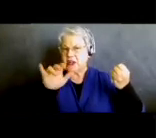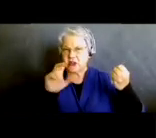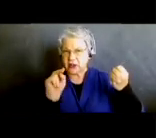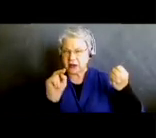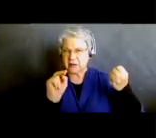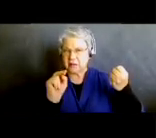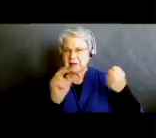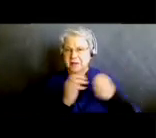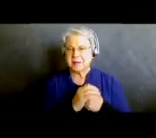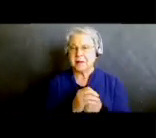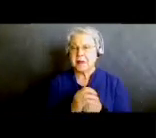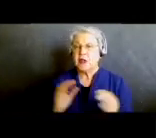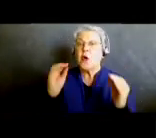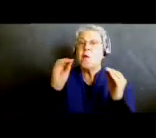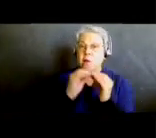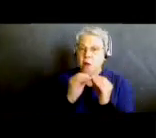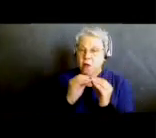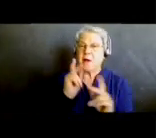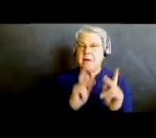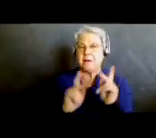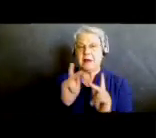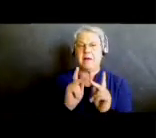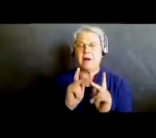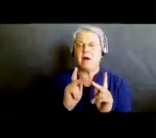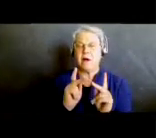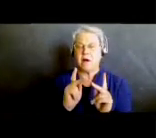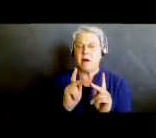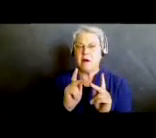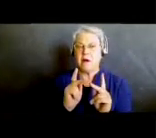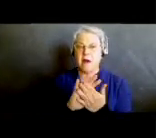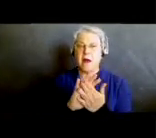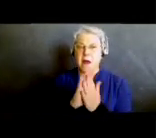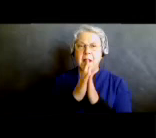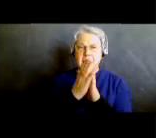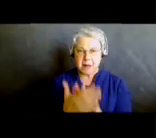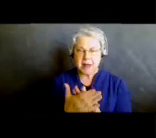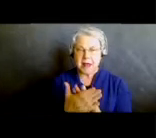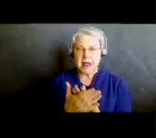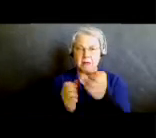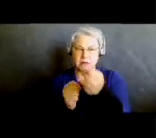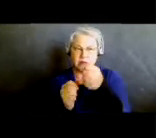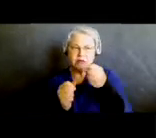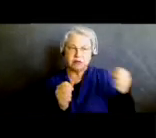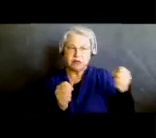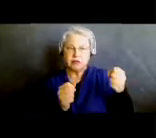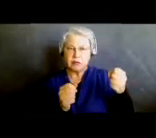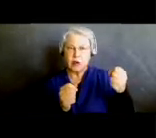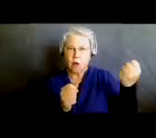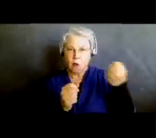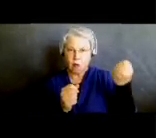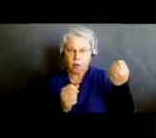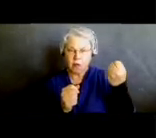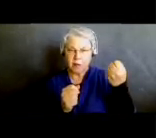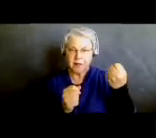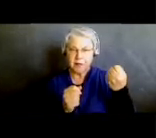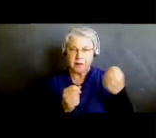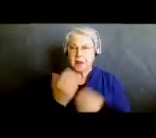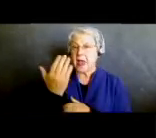And so more people became, essentially became detained. So nearly 15 years